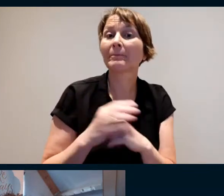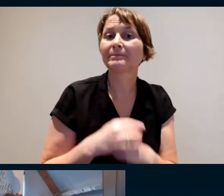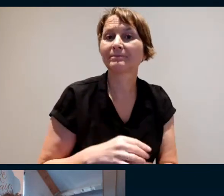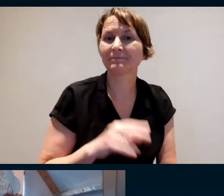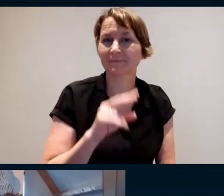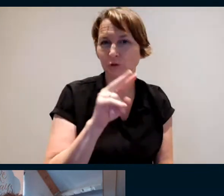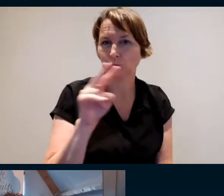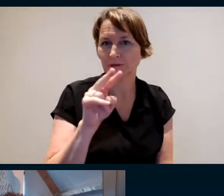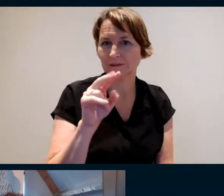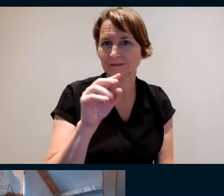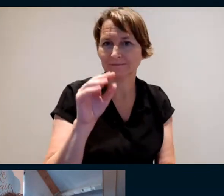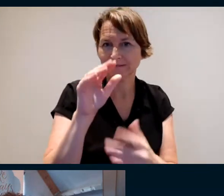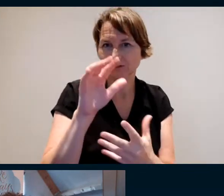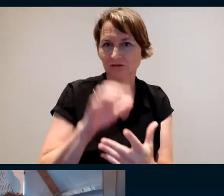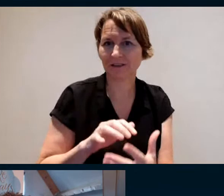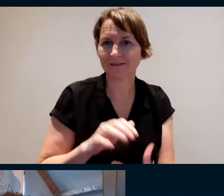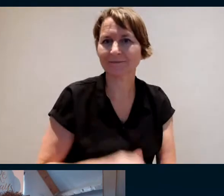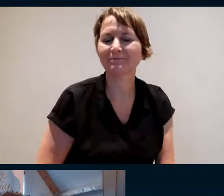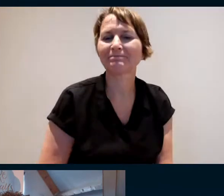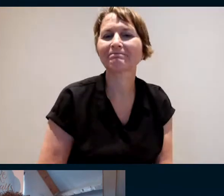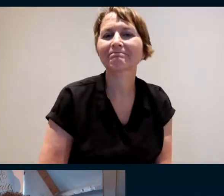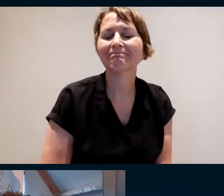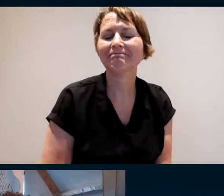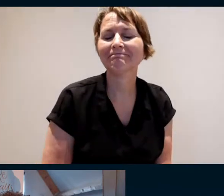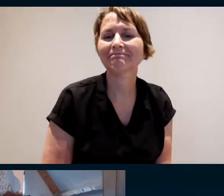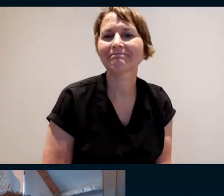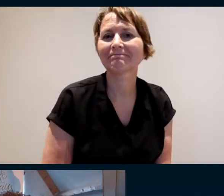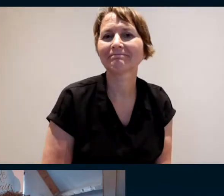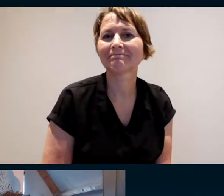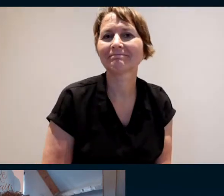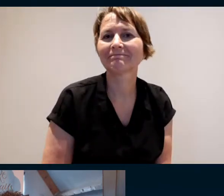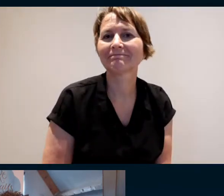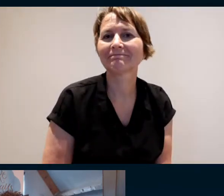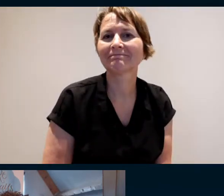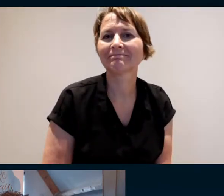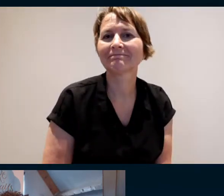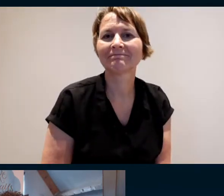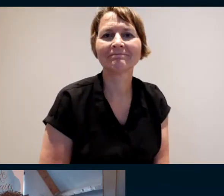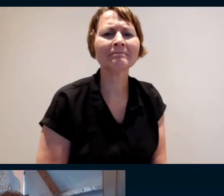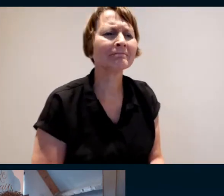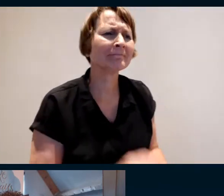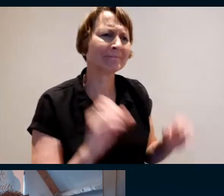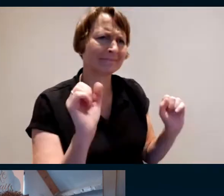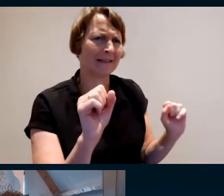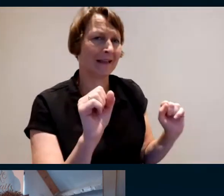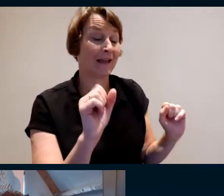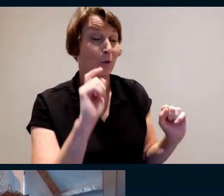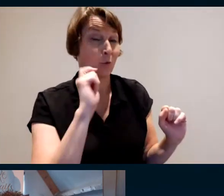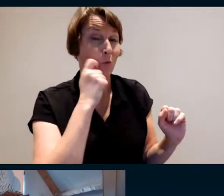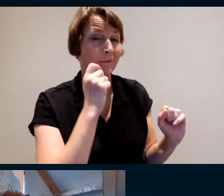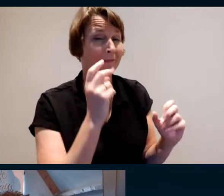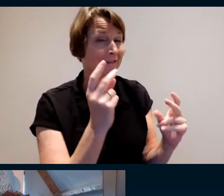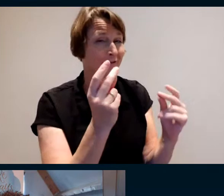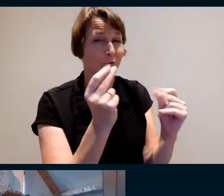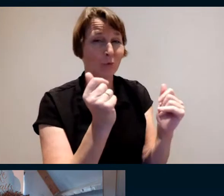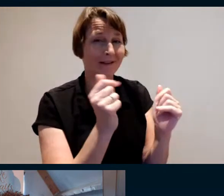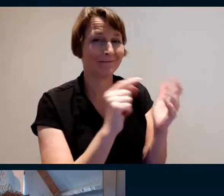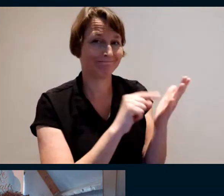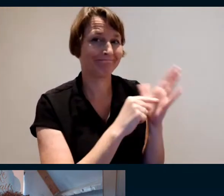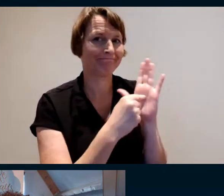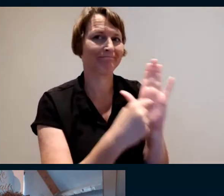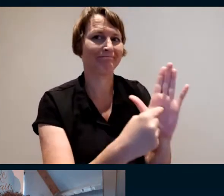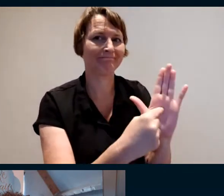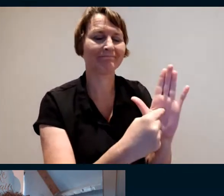file? Yes. So, and that is a really cool thing, is that you can, and let me show very quickly here. There's if we go into